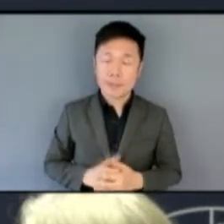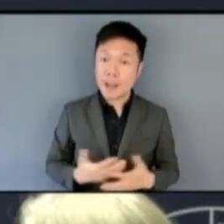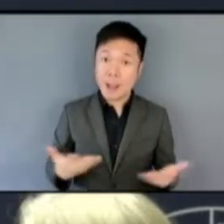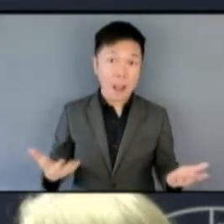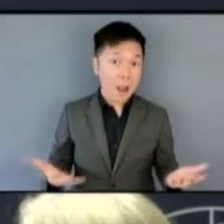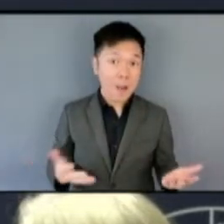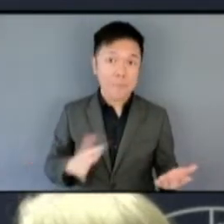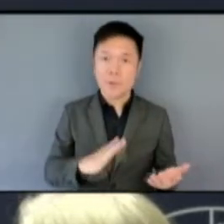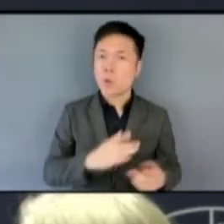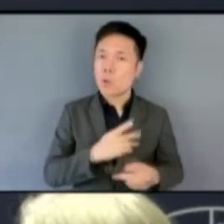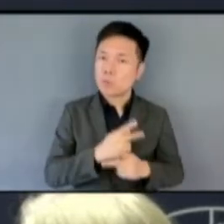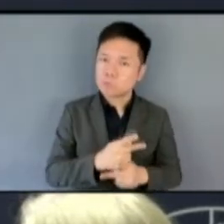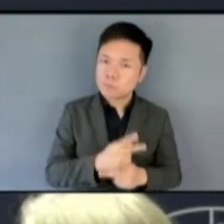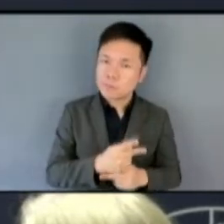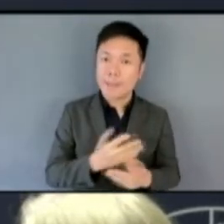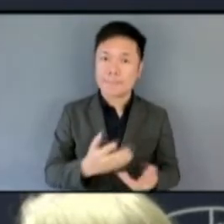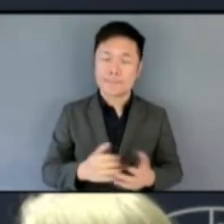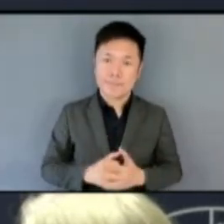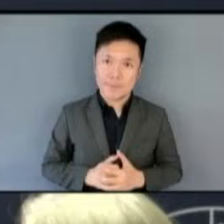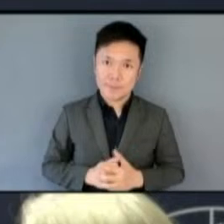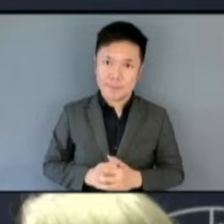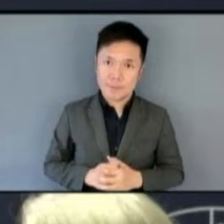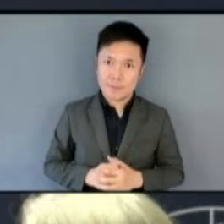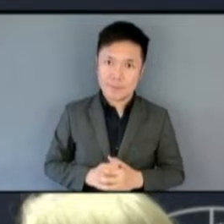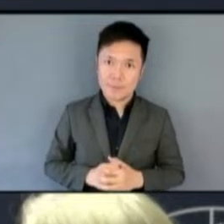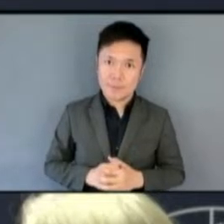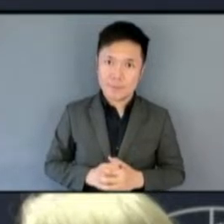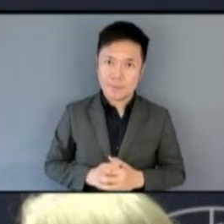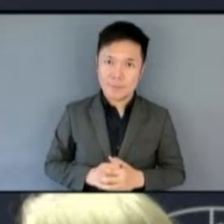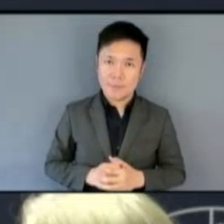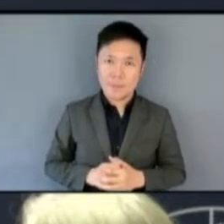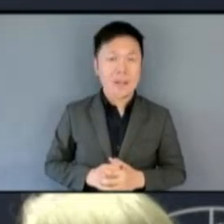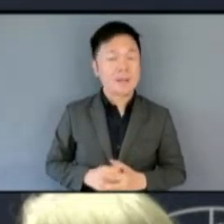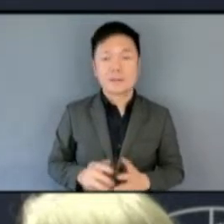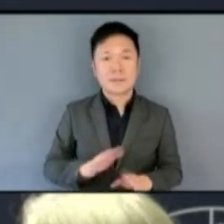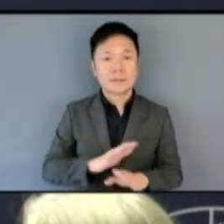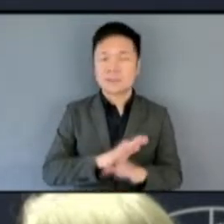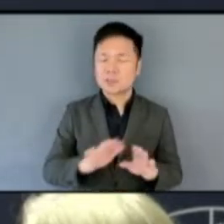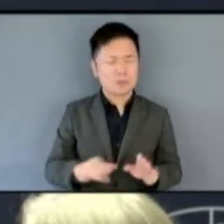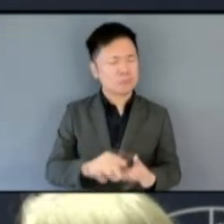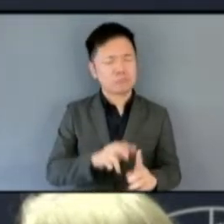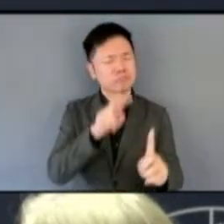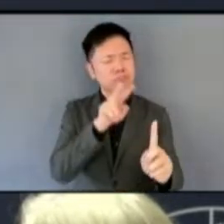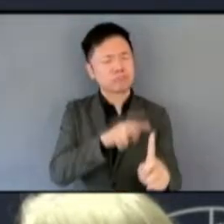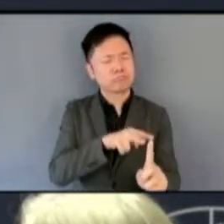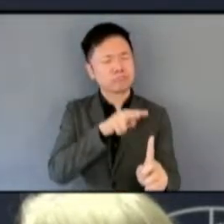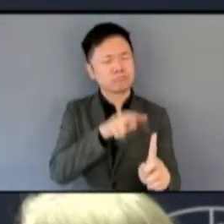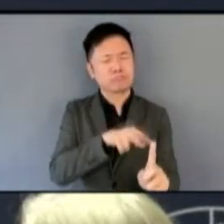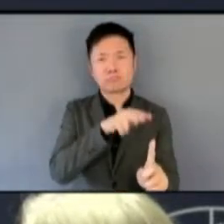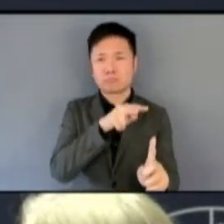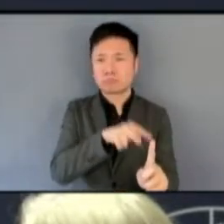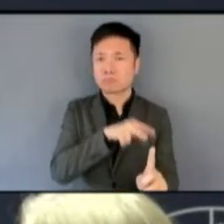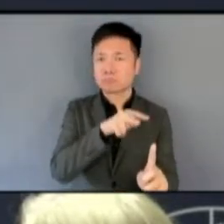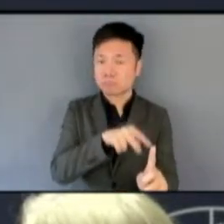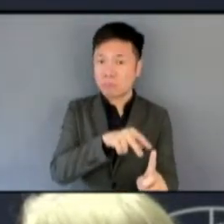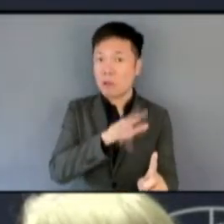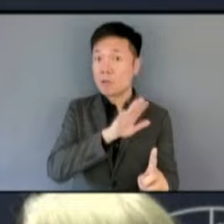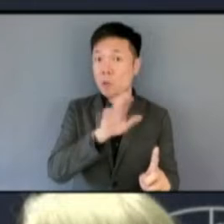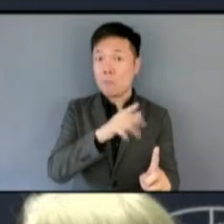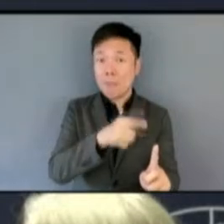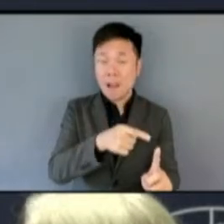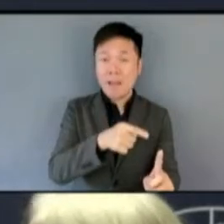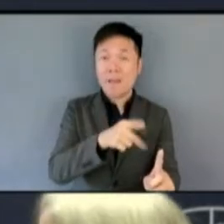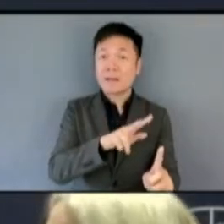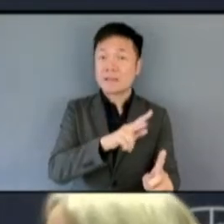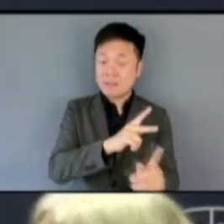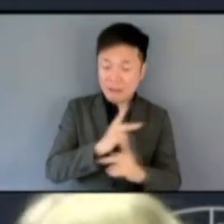life course, it often is no longer so much actually about the person that you're caring for, but actually about the care that you provide for the whole